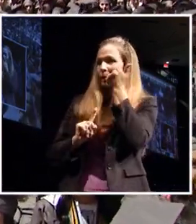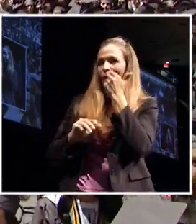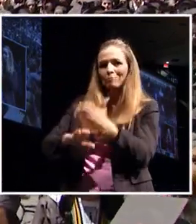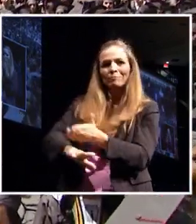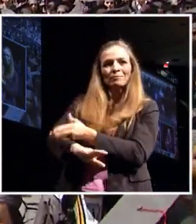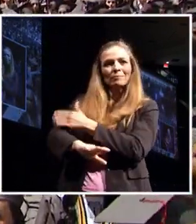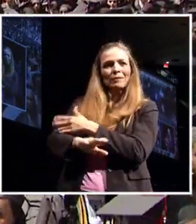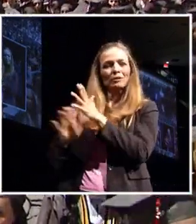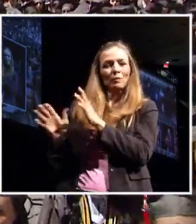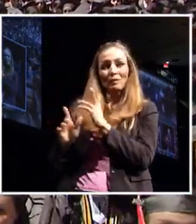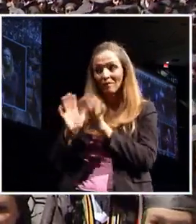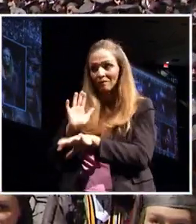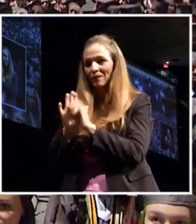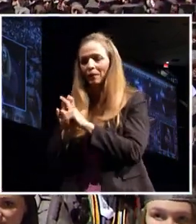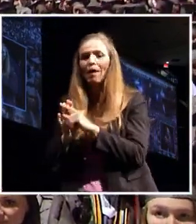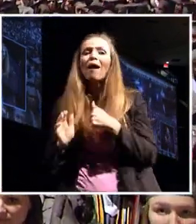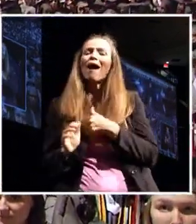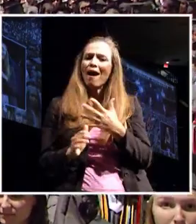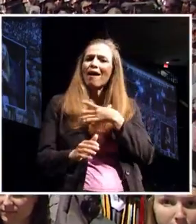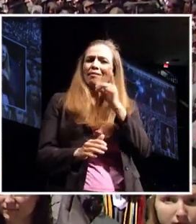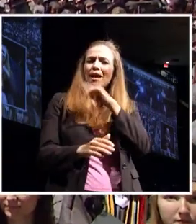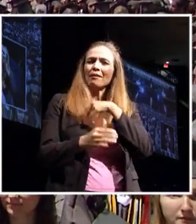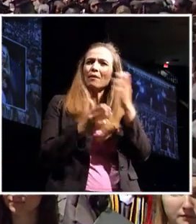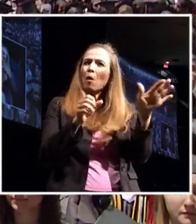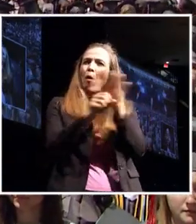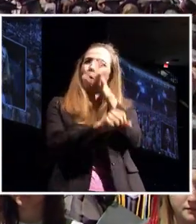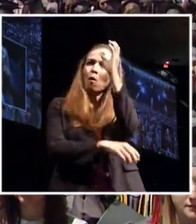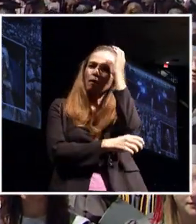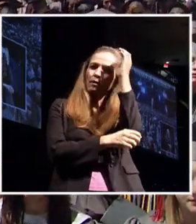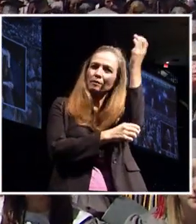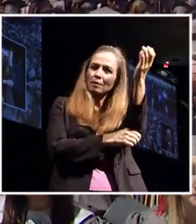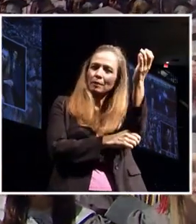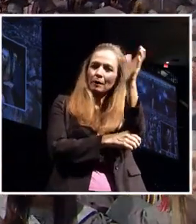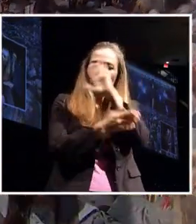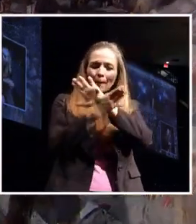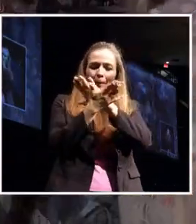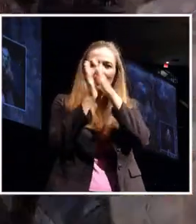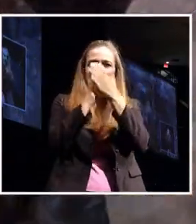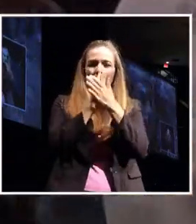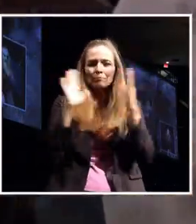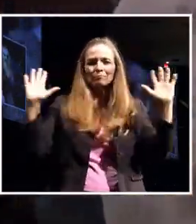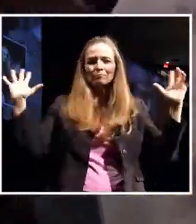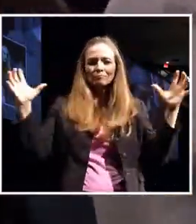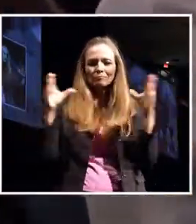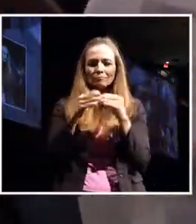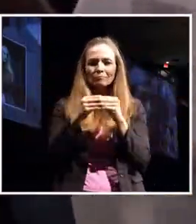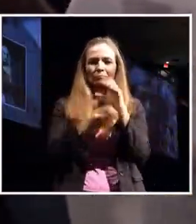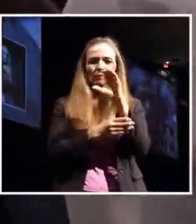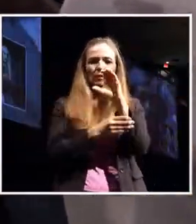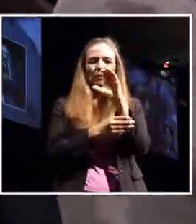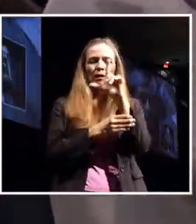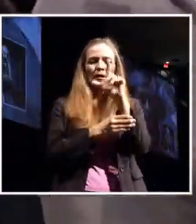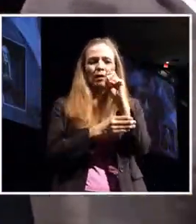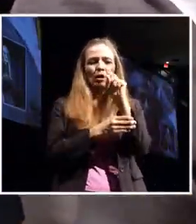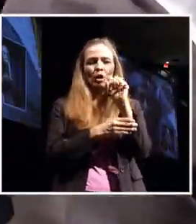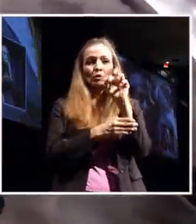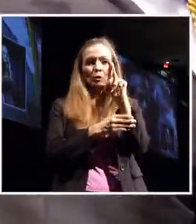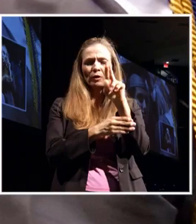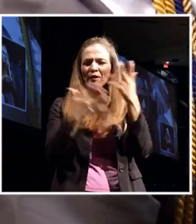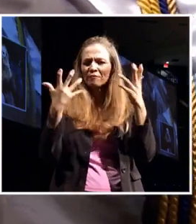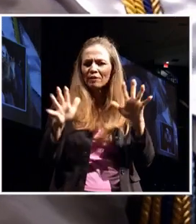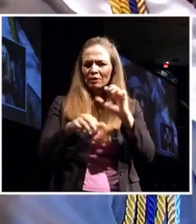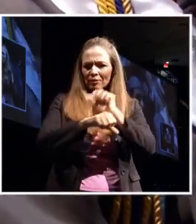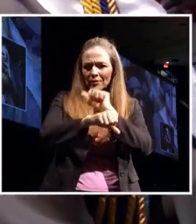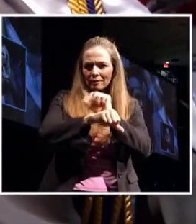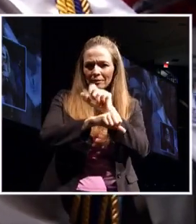it. In fact, I like that whole concept of being a closer, the person who finishes the task.